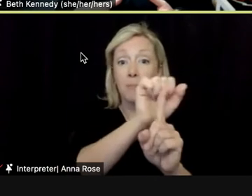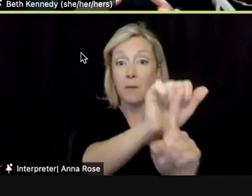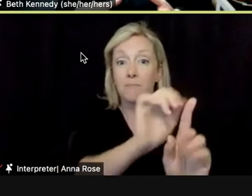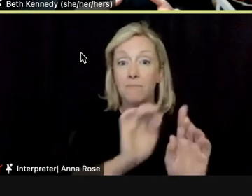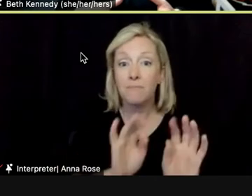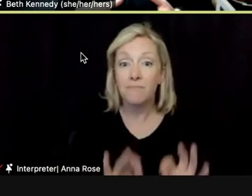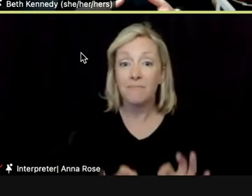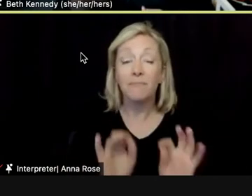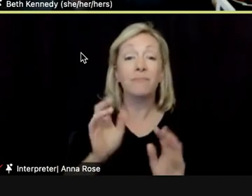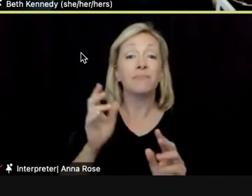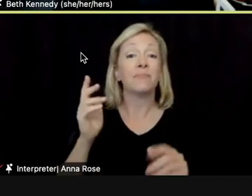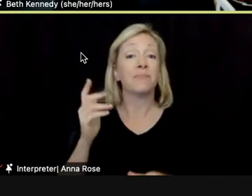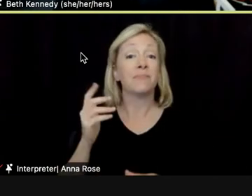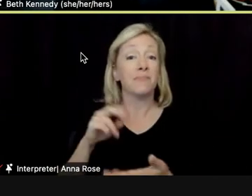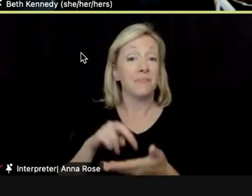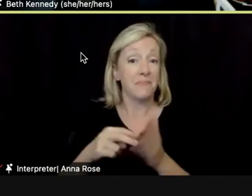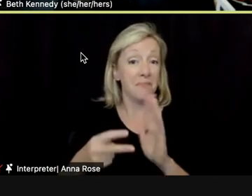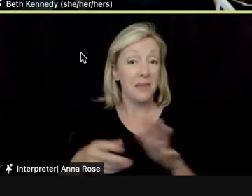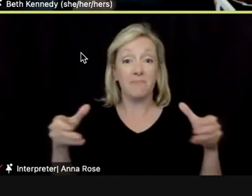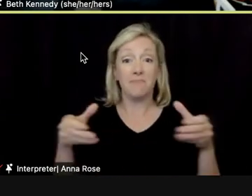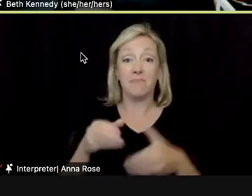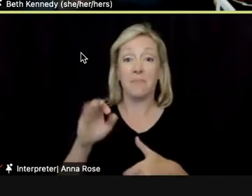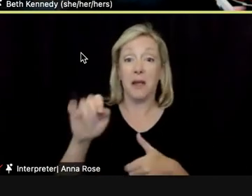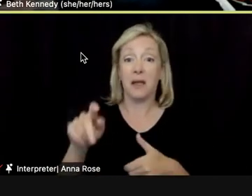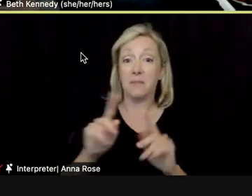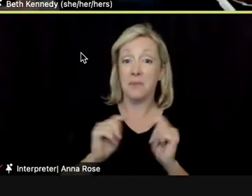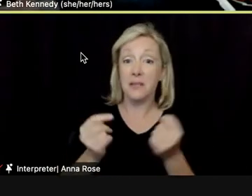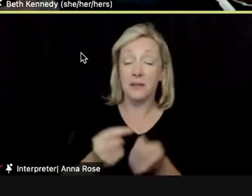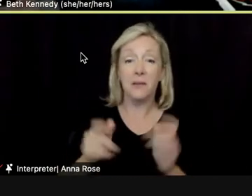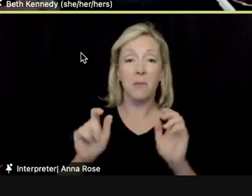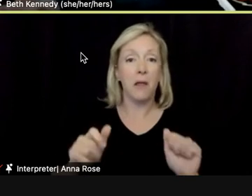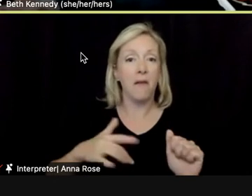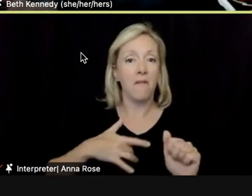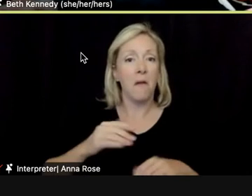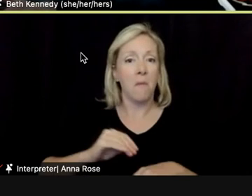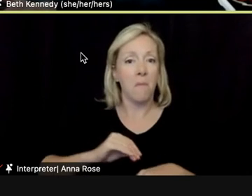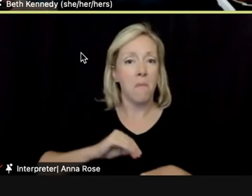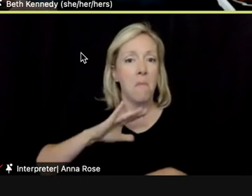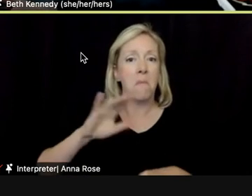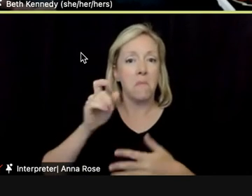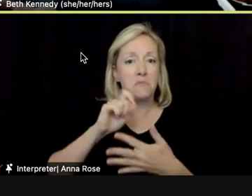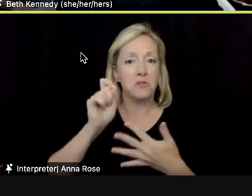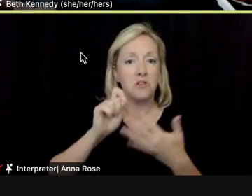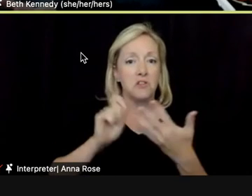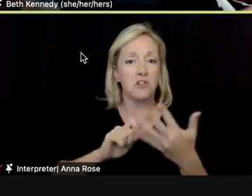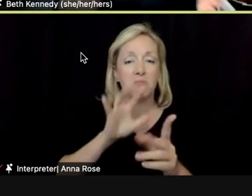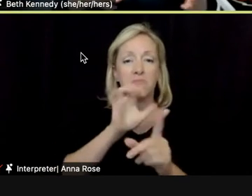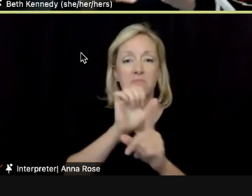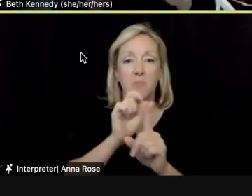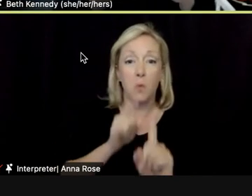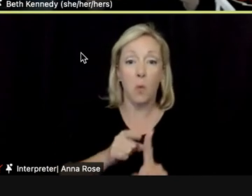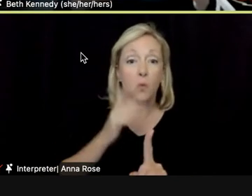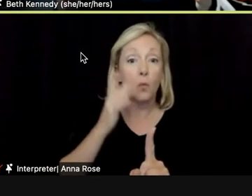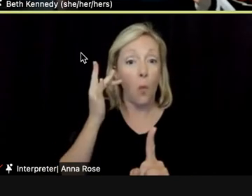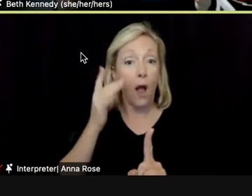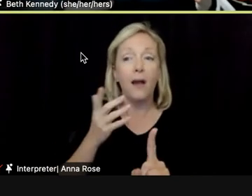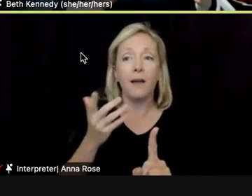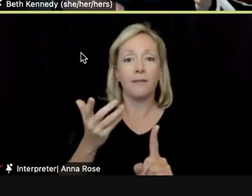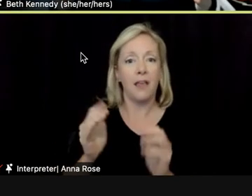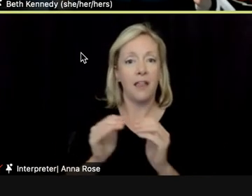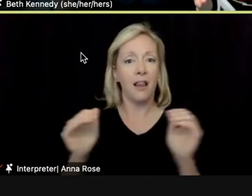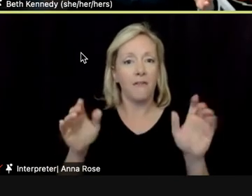together as an IEP team, you can be like, check, check, check, because so much has happened for the student because of the level